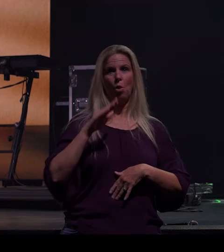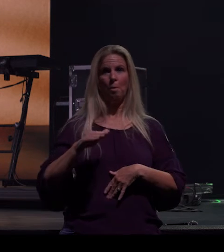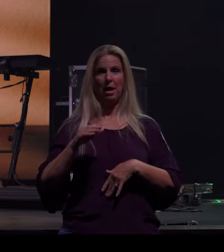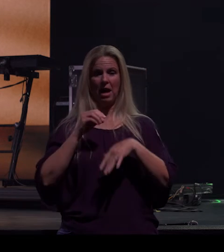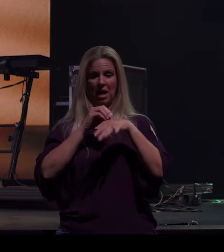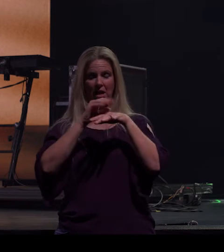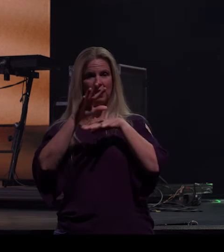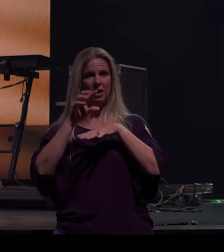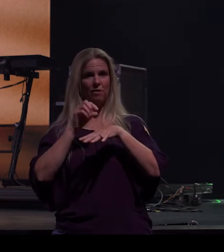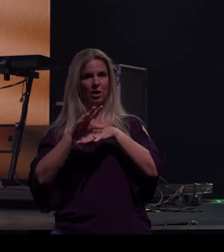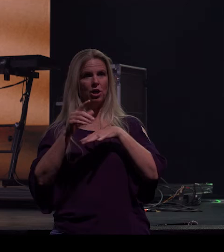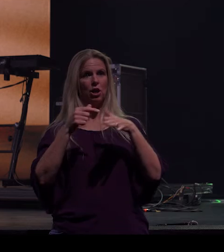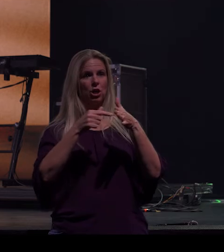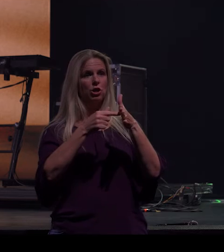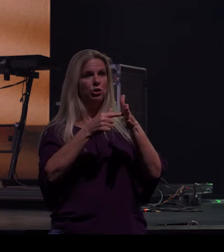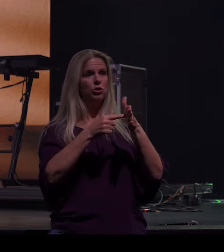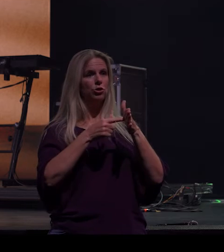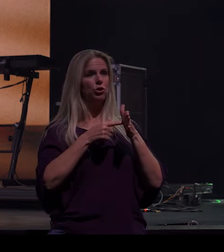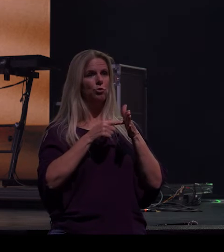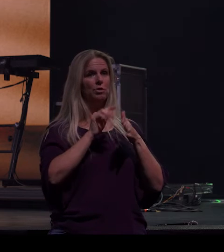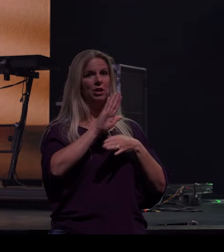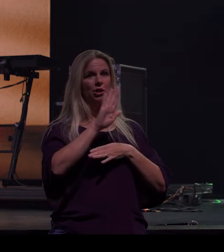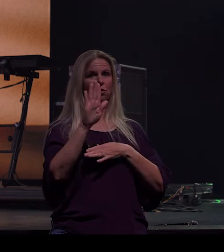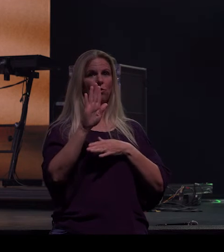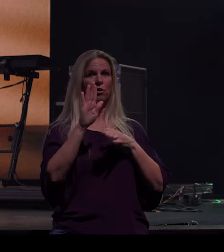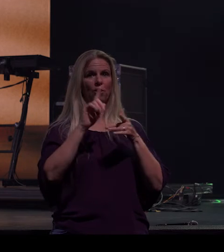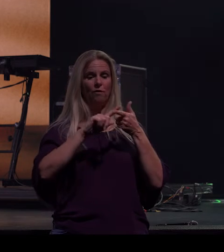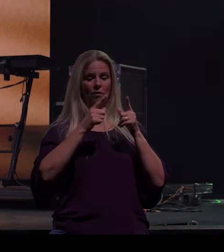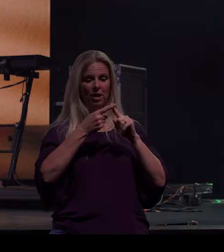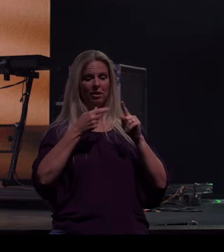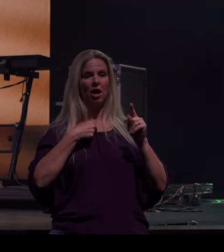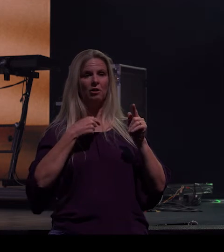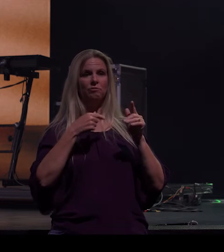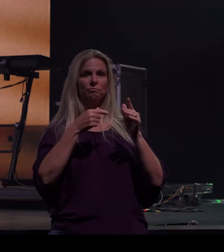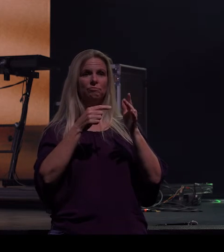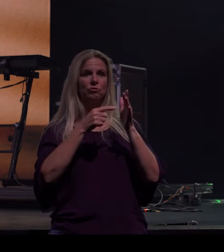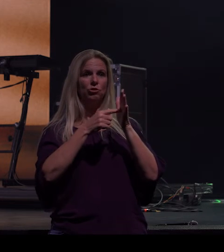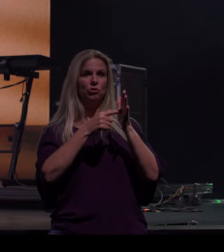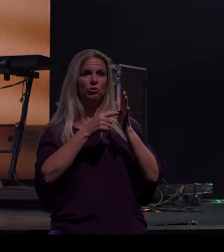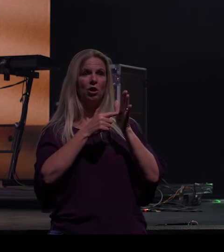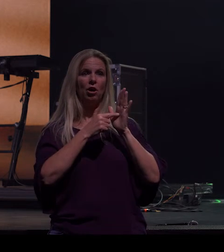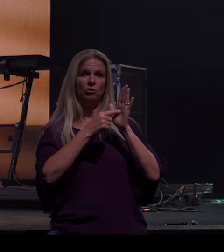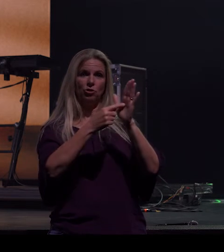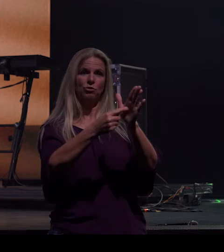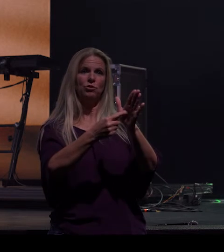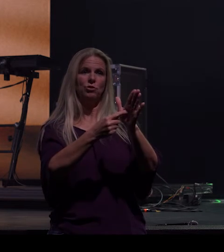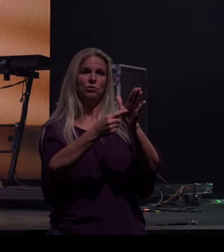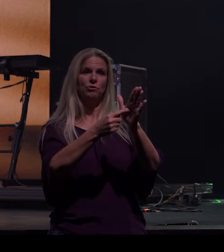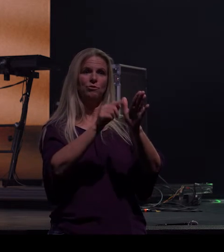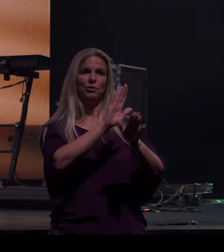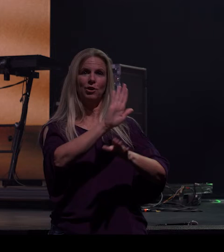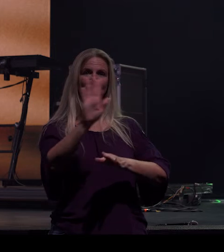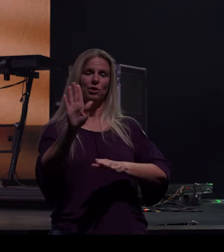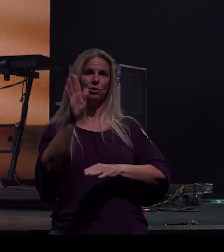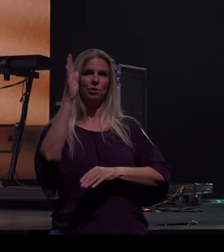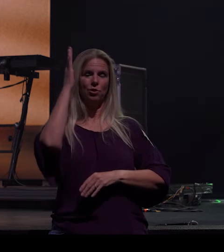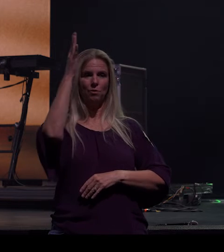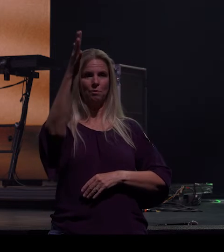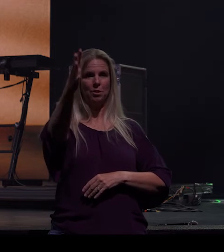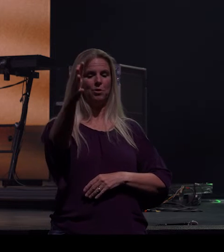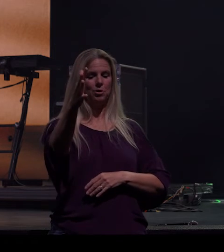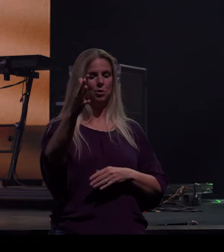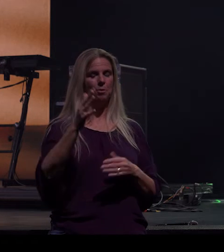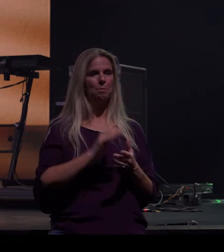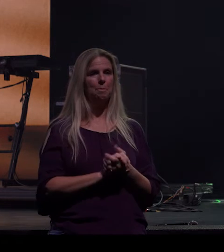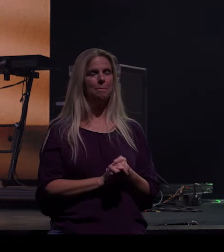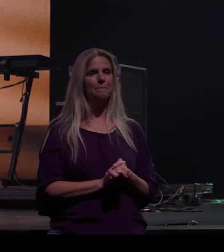It's been said, show me your friends, I'll show you your future. Hey, the quality of the people that